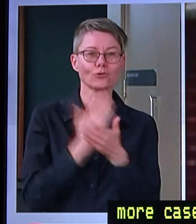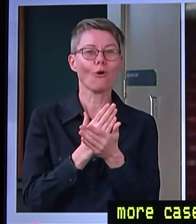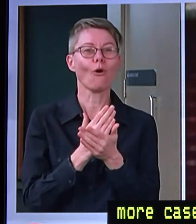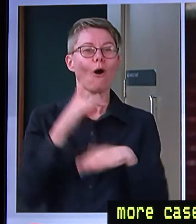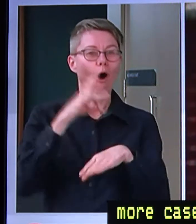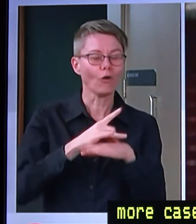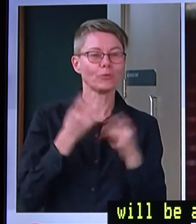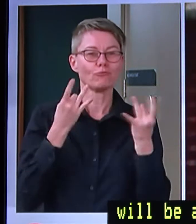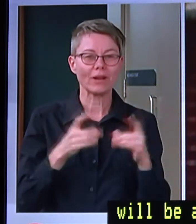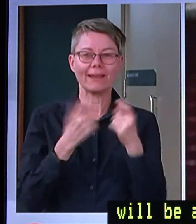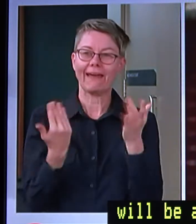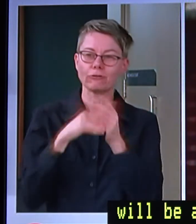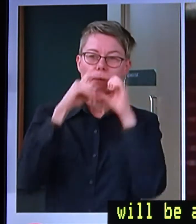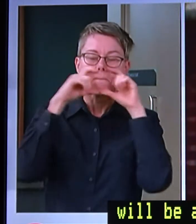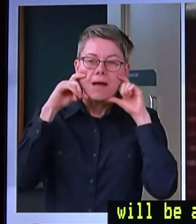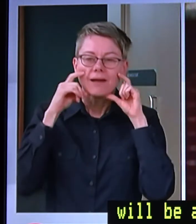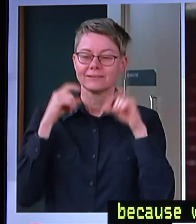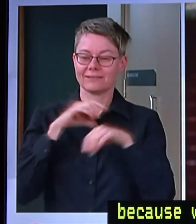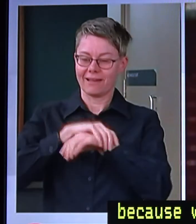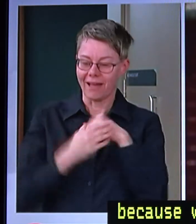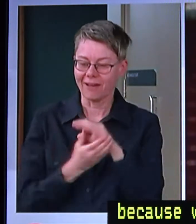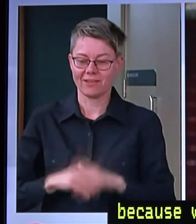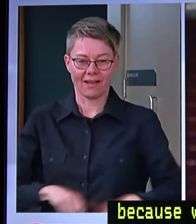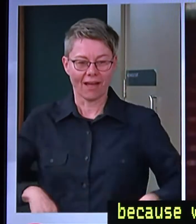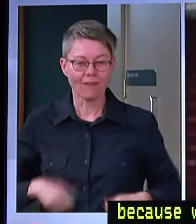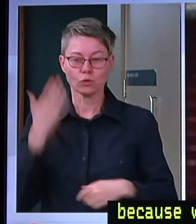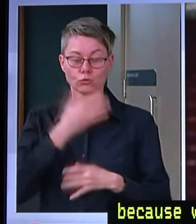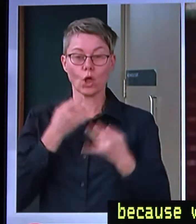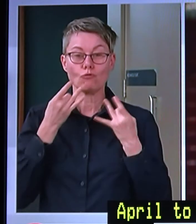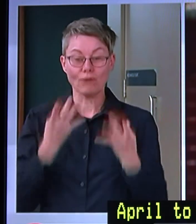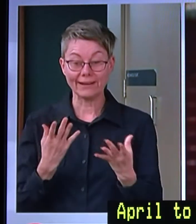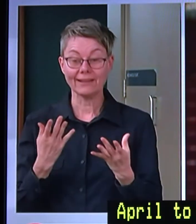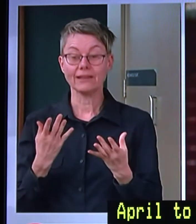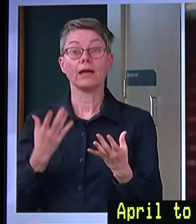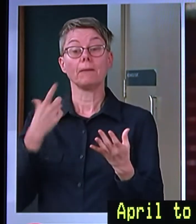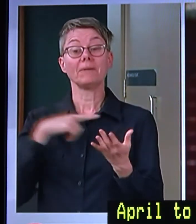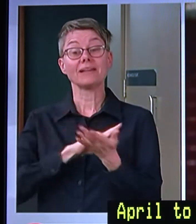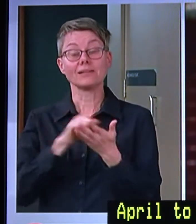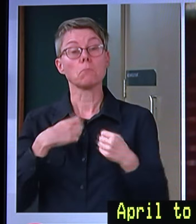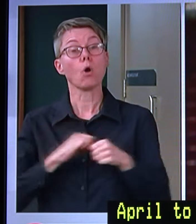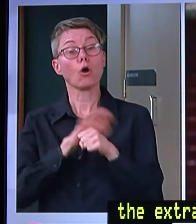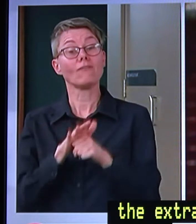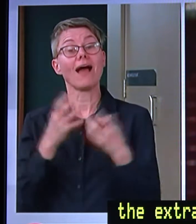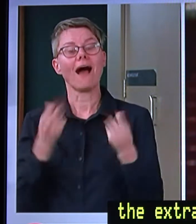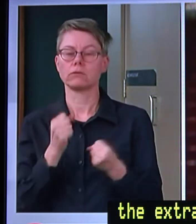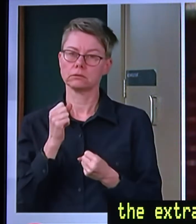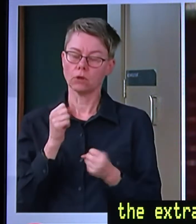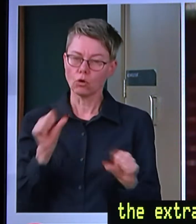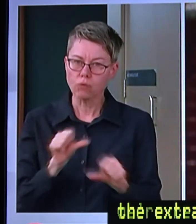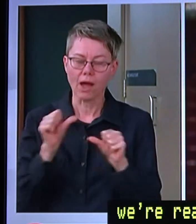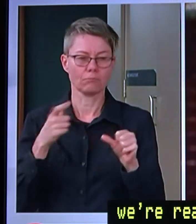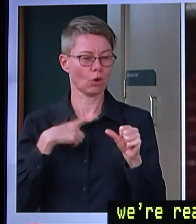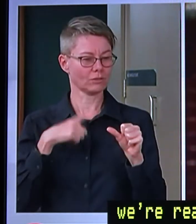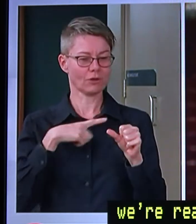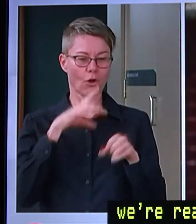capacity, to get the extra PPE, and to make sure that we're ready, whether it's in schools, whether it's people going shopping, or whether it's people